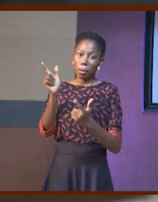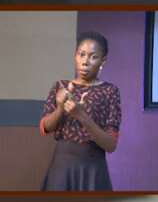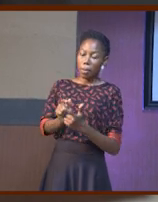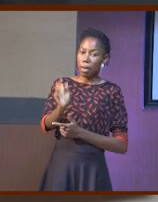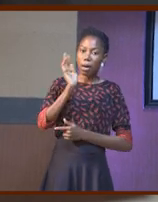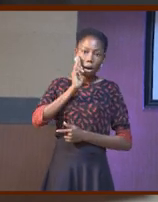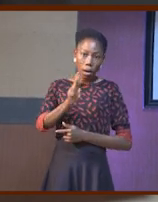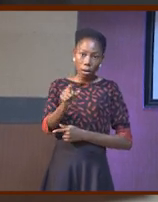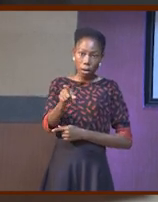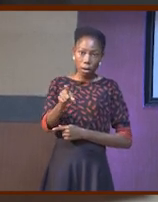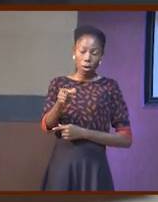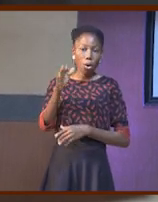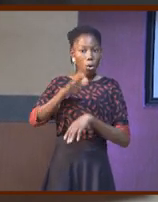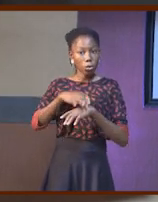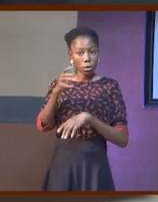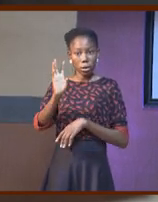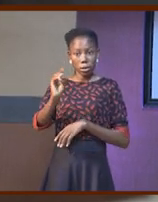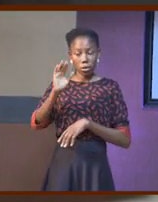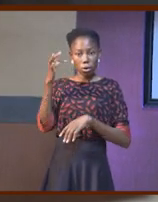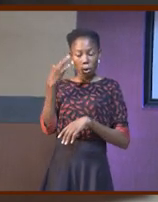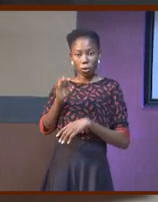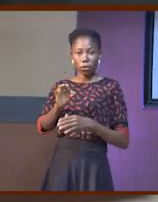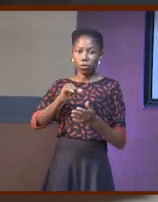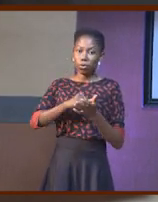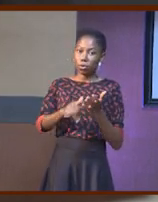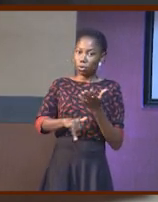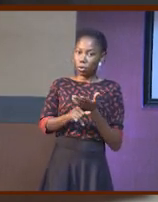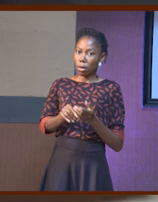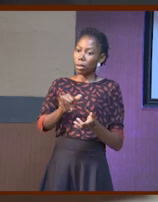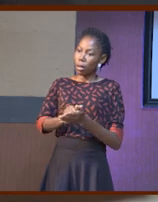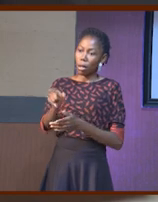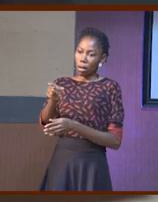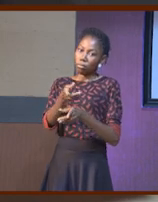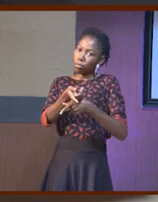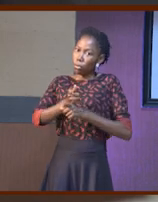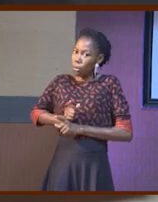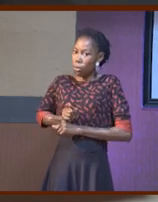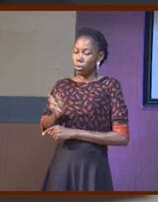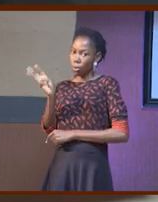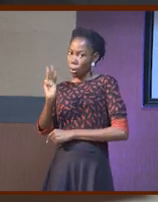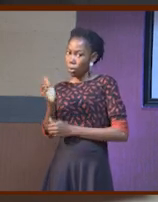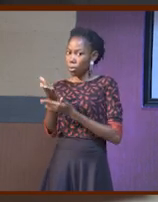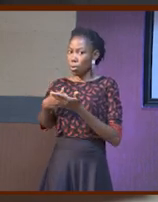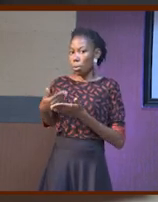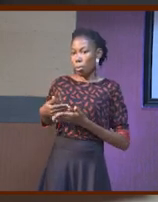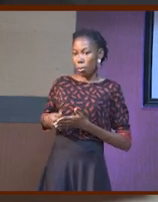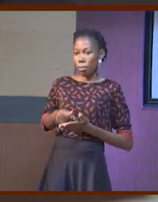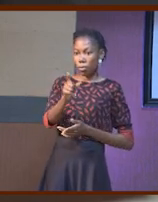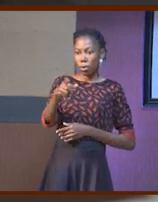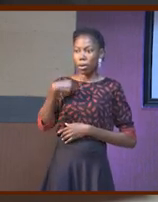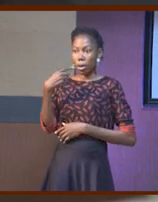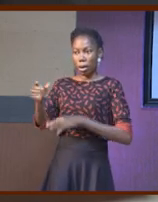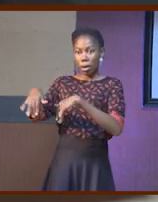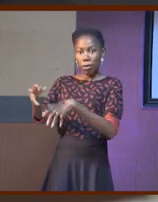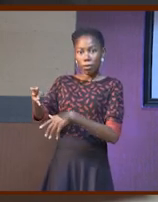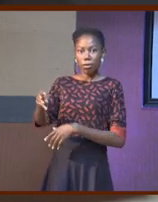me on the 6th of July, that I should borrow him some money. So I gave him the sum of